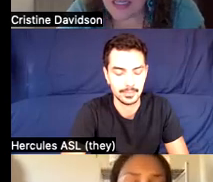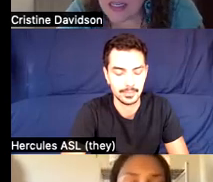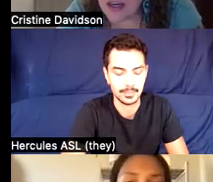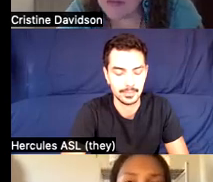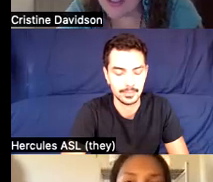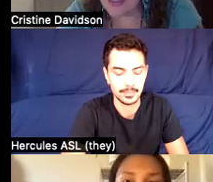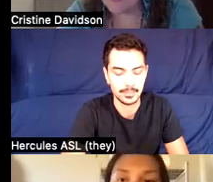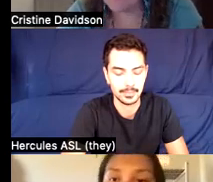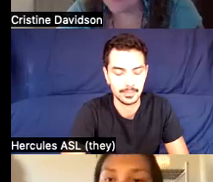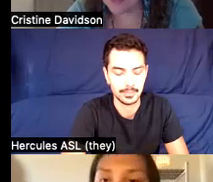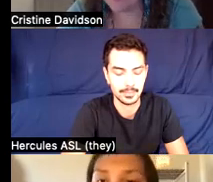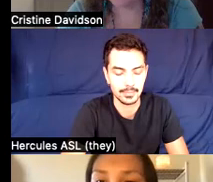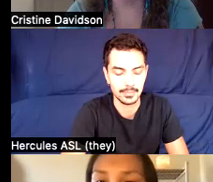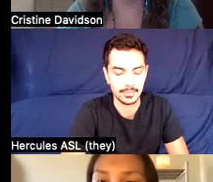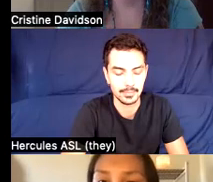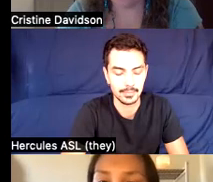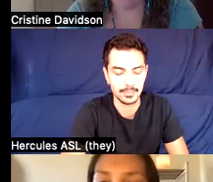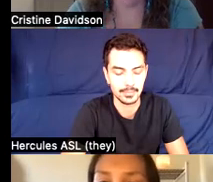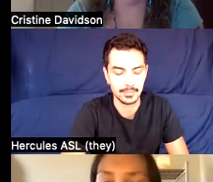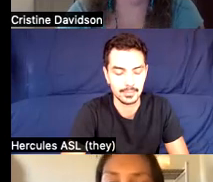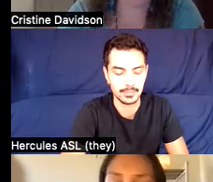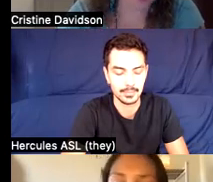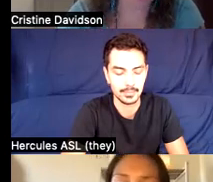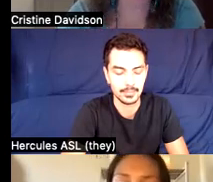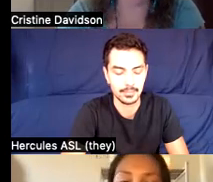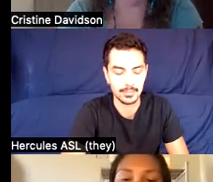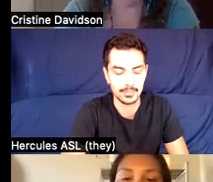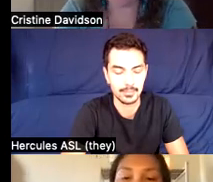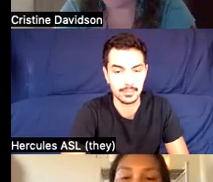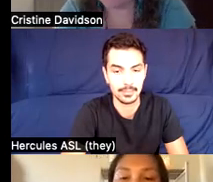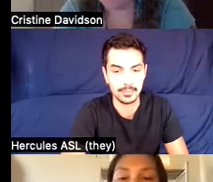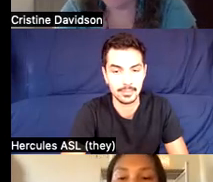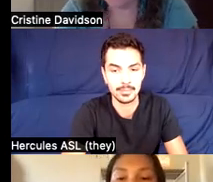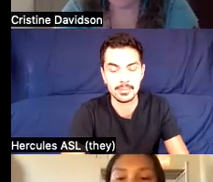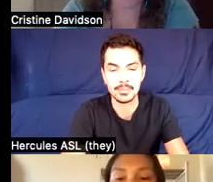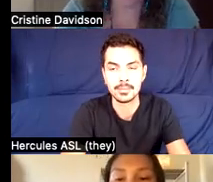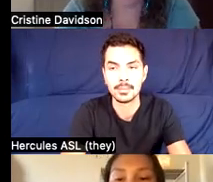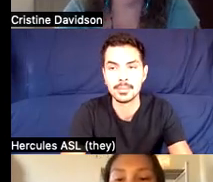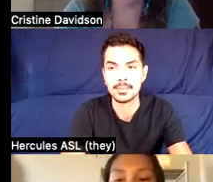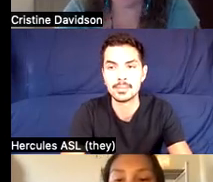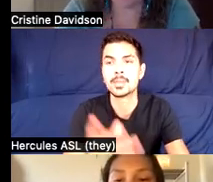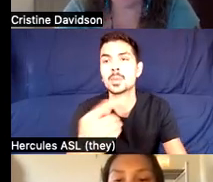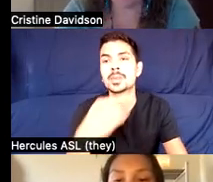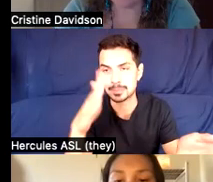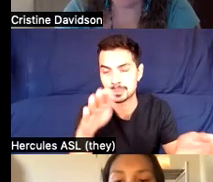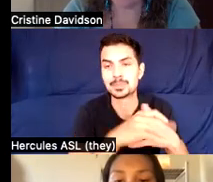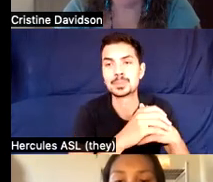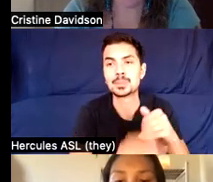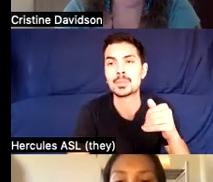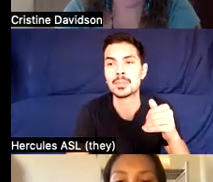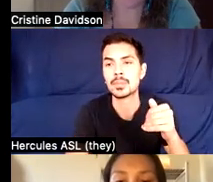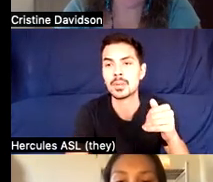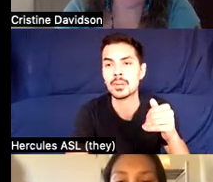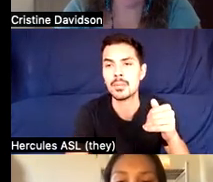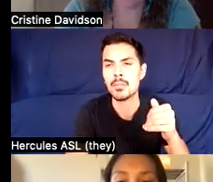Leslie said, I had offered to help communicate with the school so they don't have to share what happened. Awesome. Just support their decision.